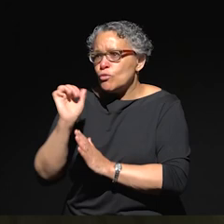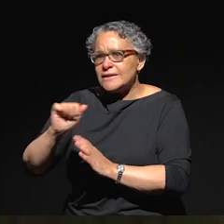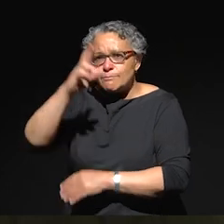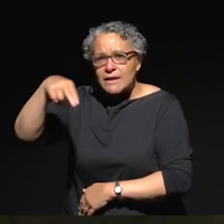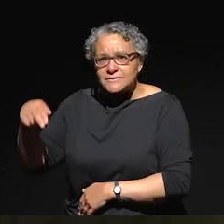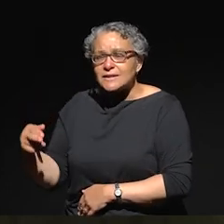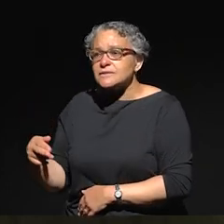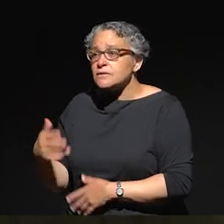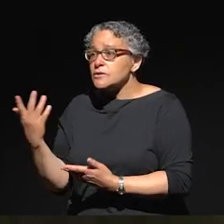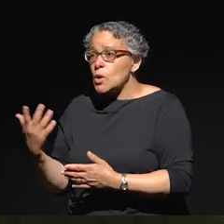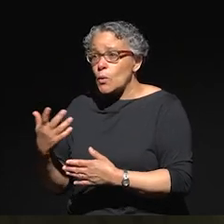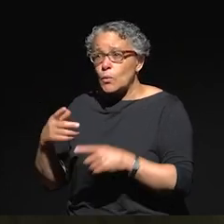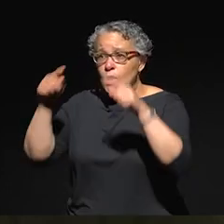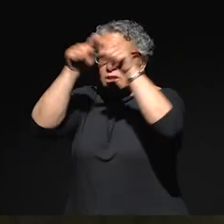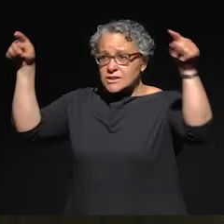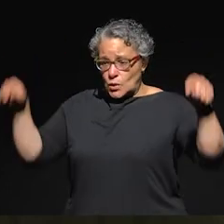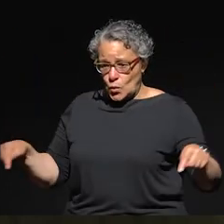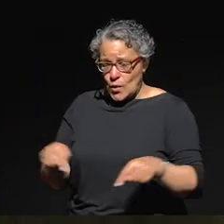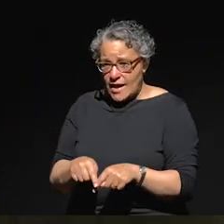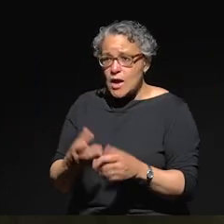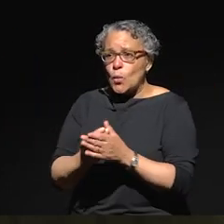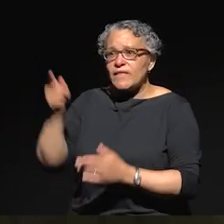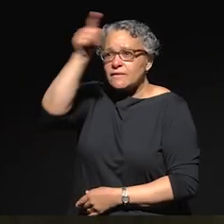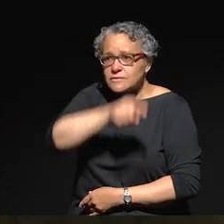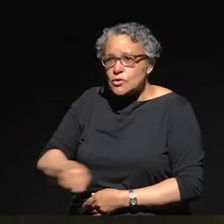so basically we have a square with a circle